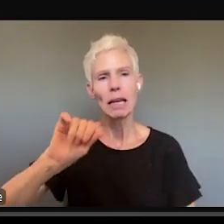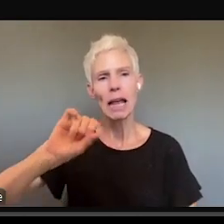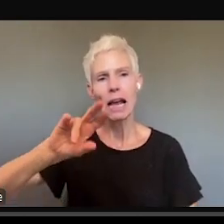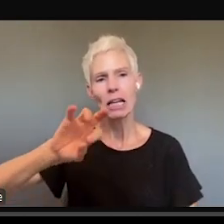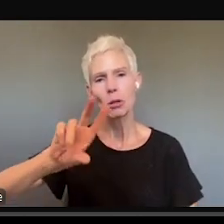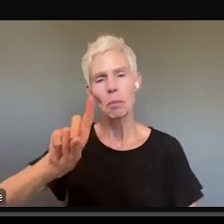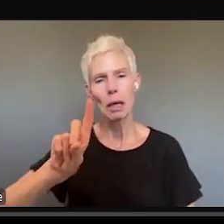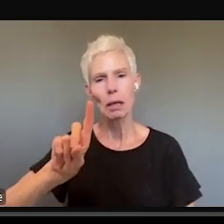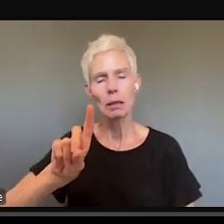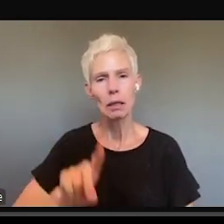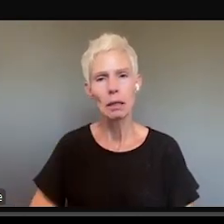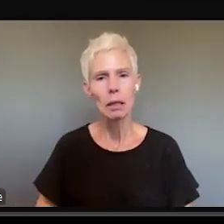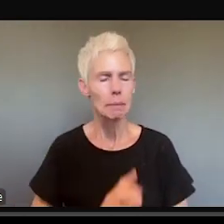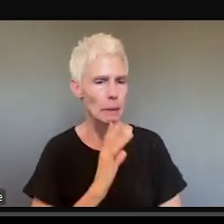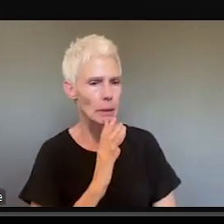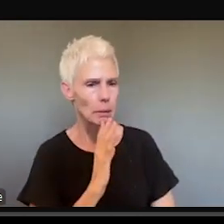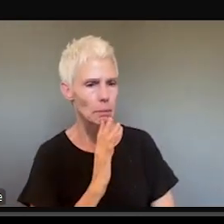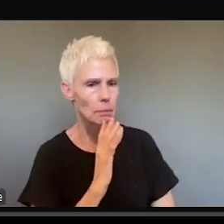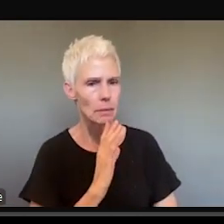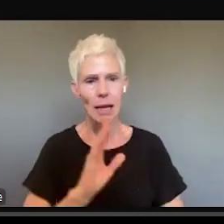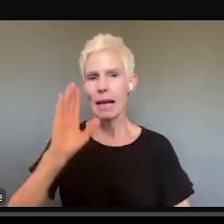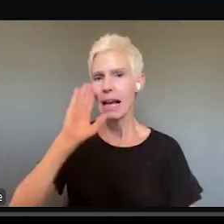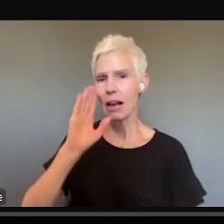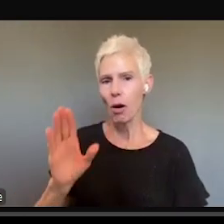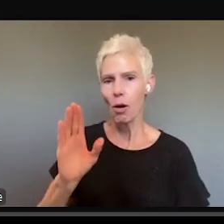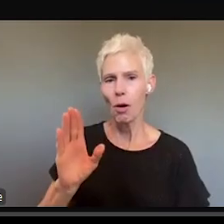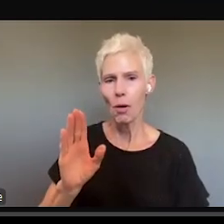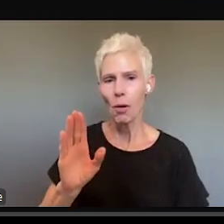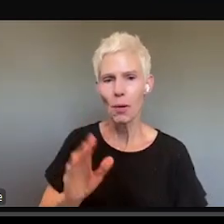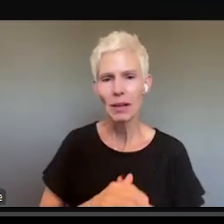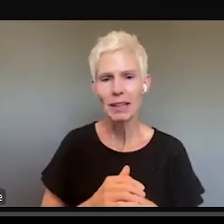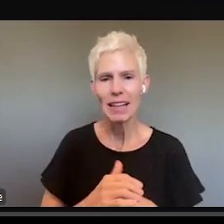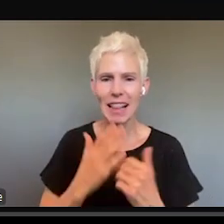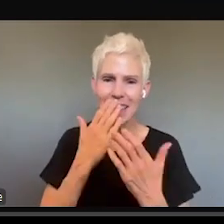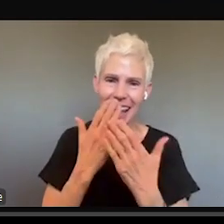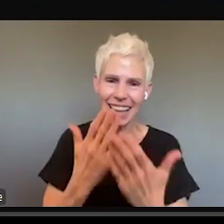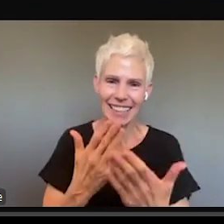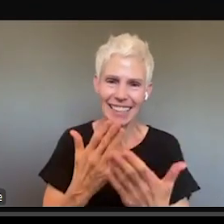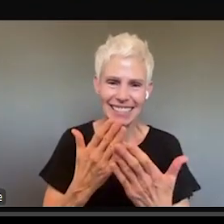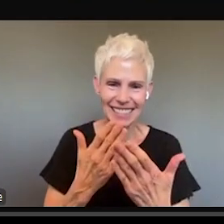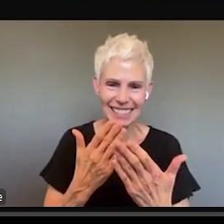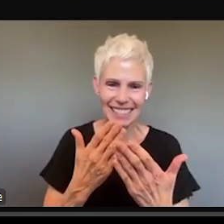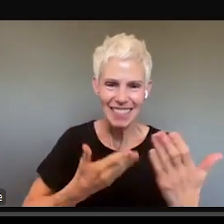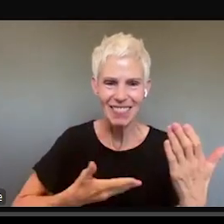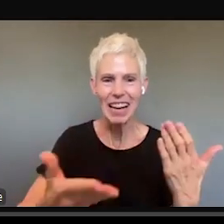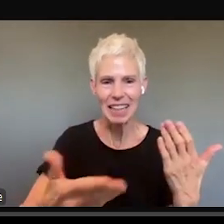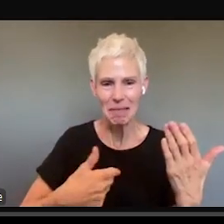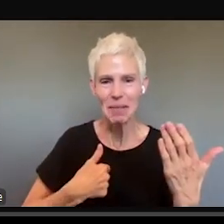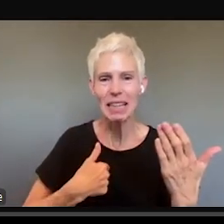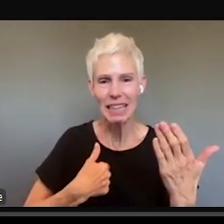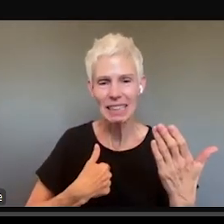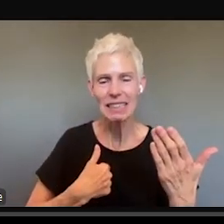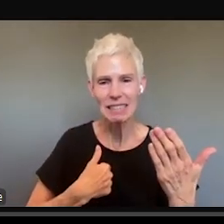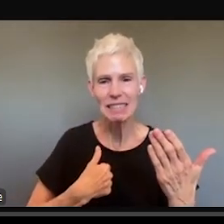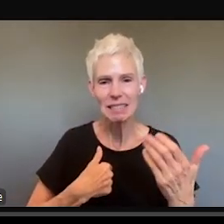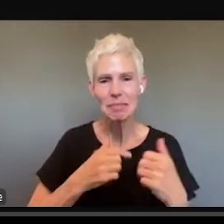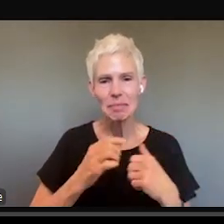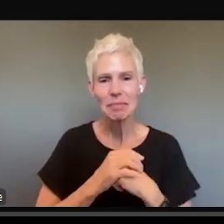got 2.5 inches. Hello. Thanks for having me on